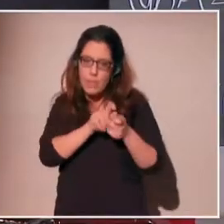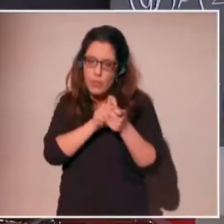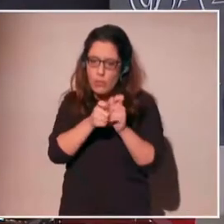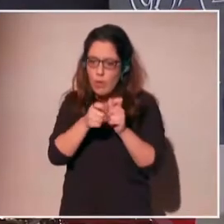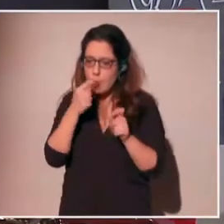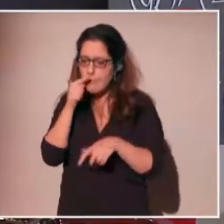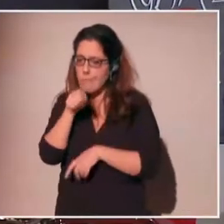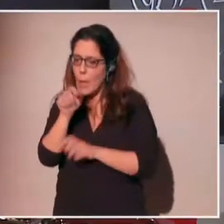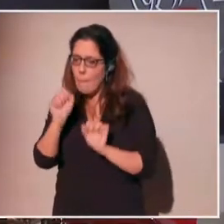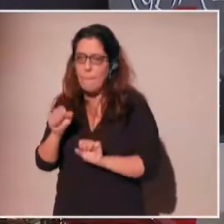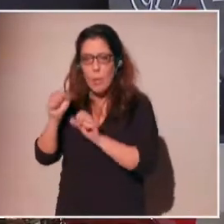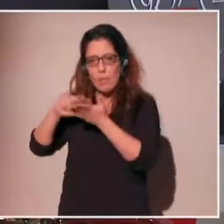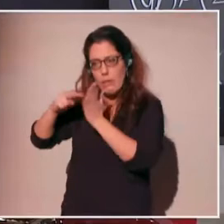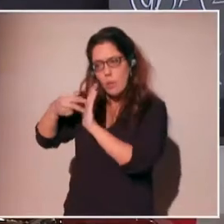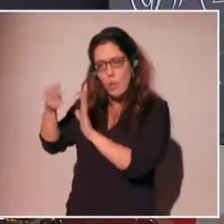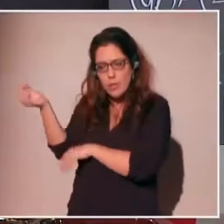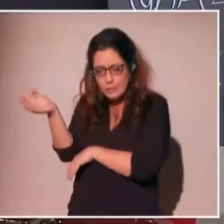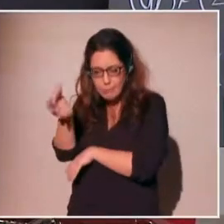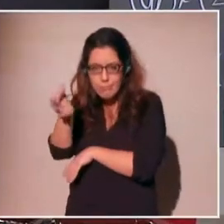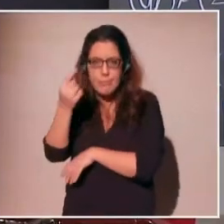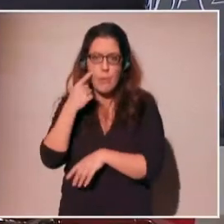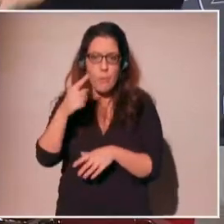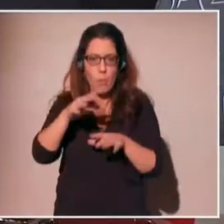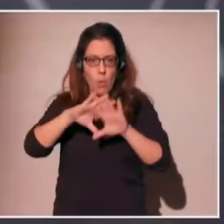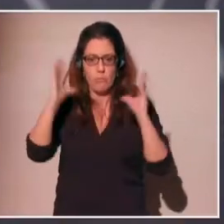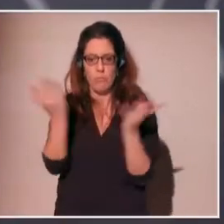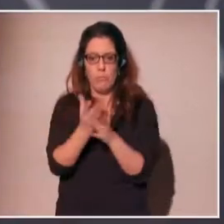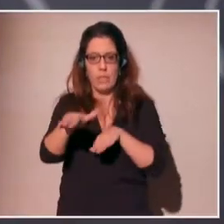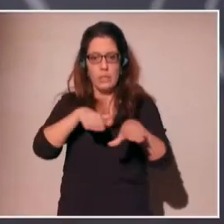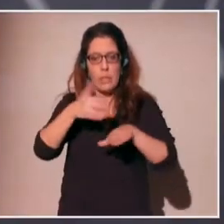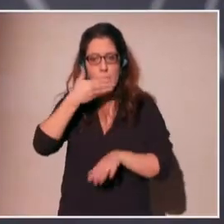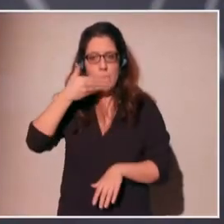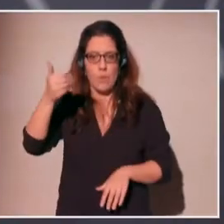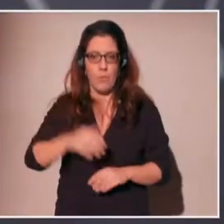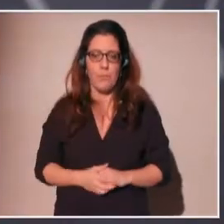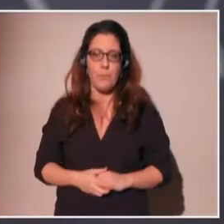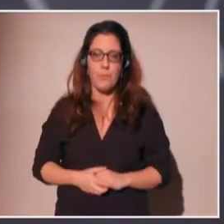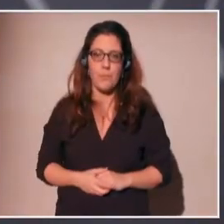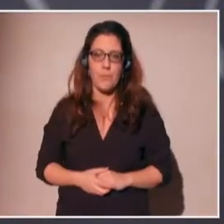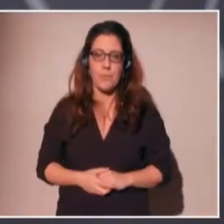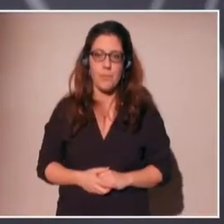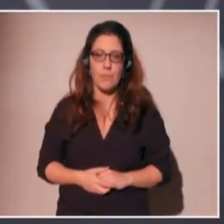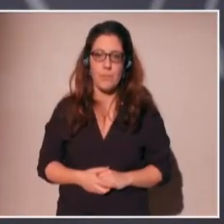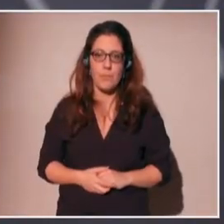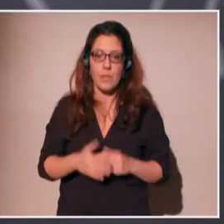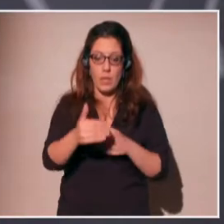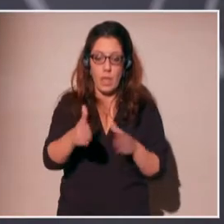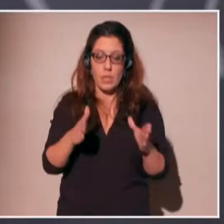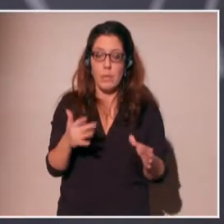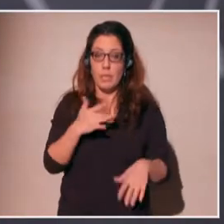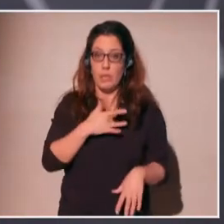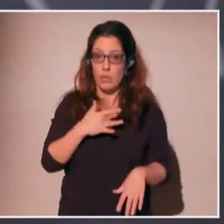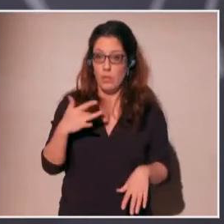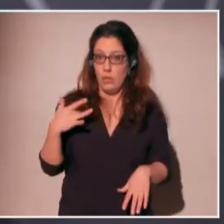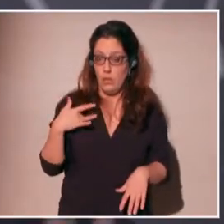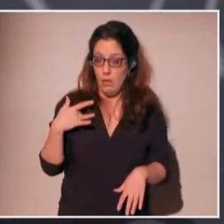system better. And in the heart of healthcare, there is a very, very important part of that is the care